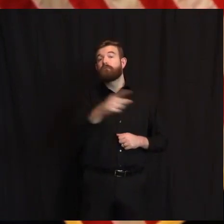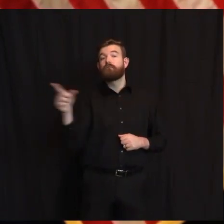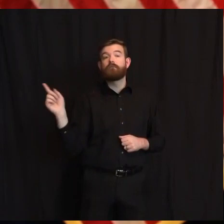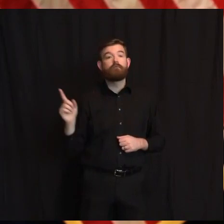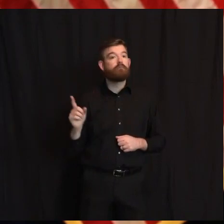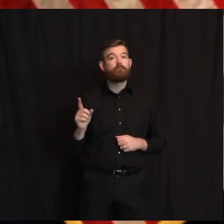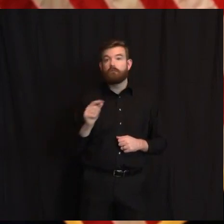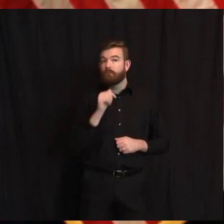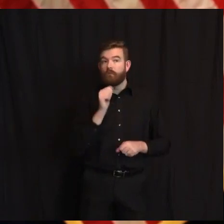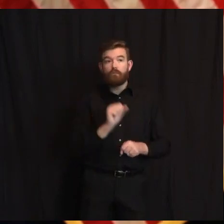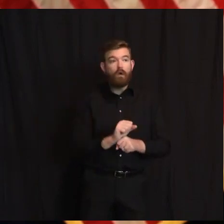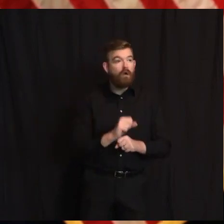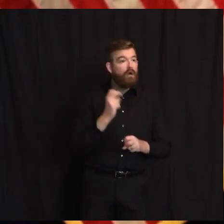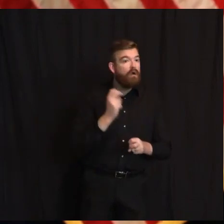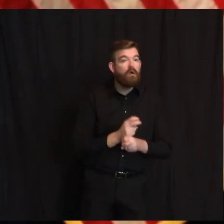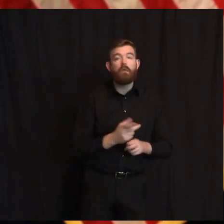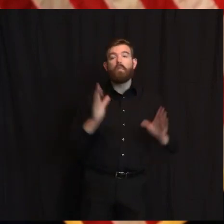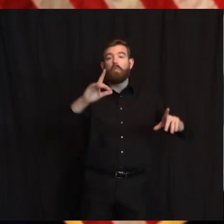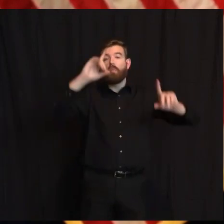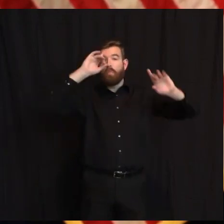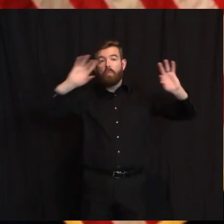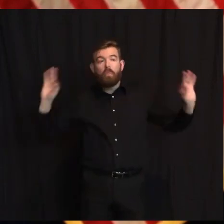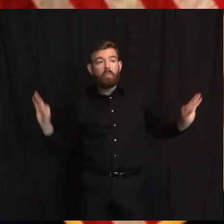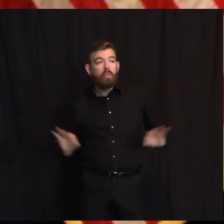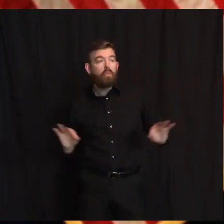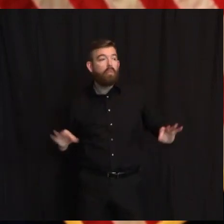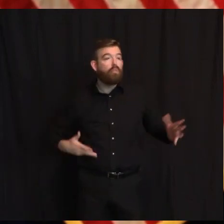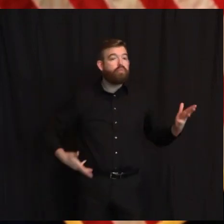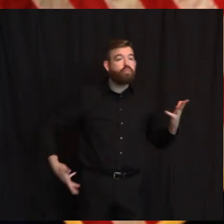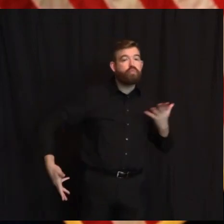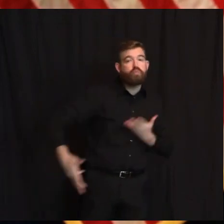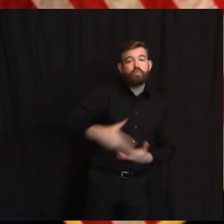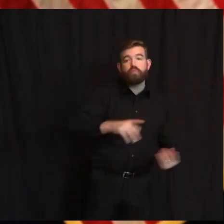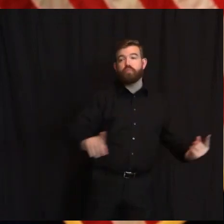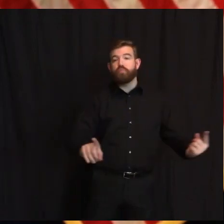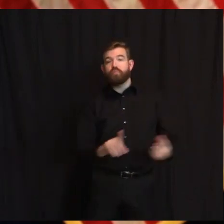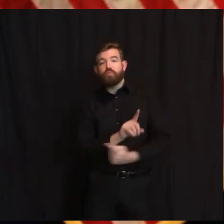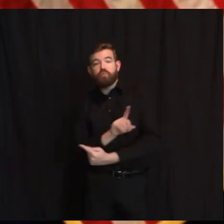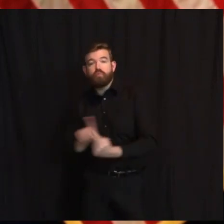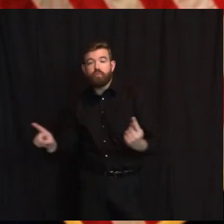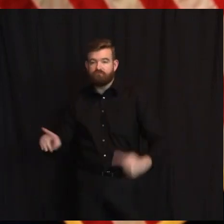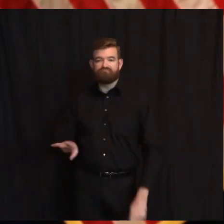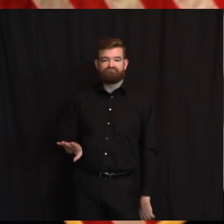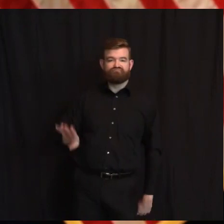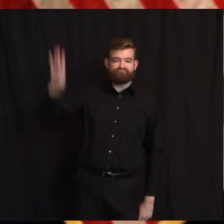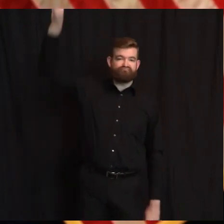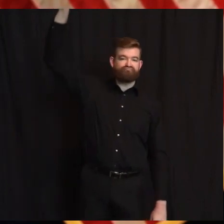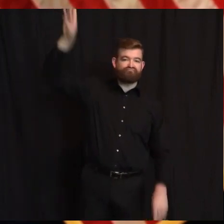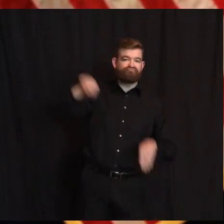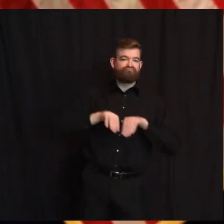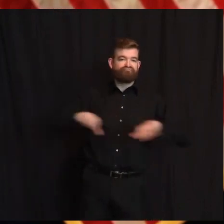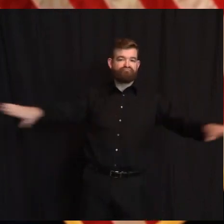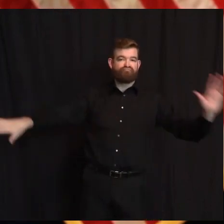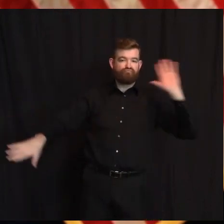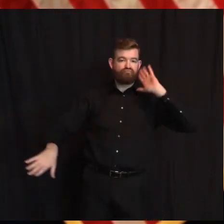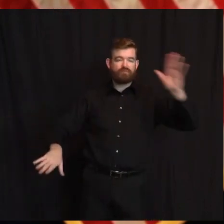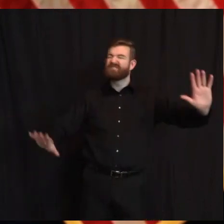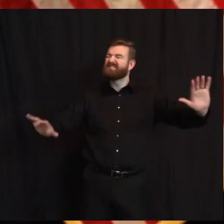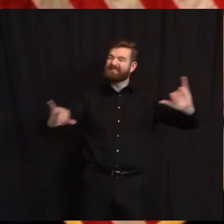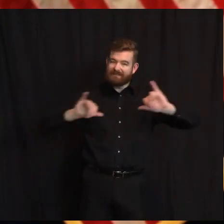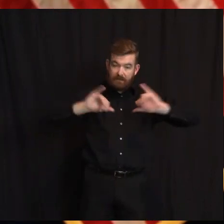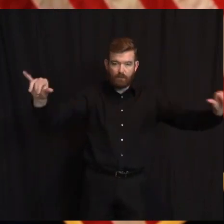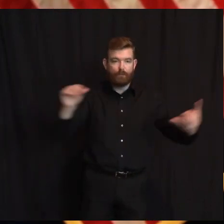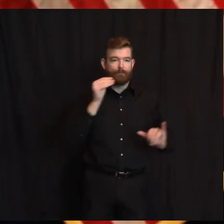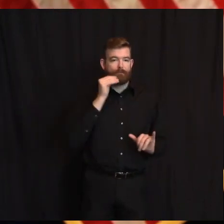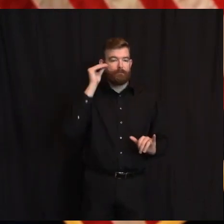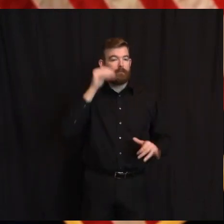Right? And you'd want me to say that. So folks, you got to stay home and stay away from each other. That's the only way, literally, we're going